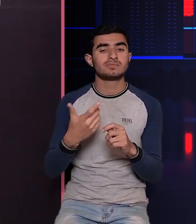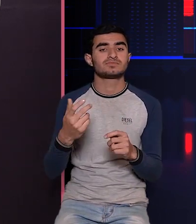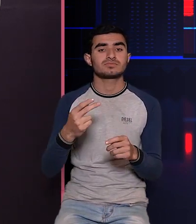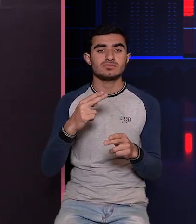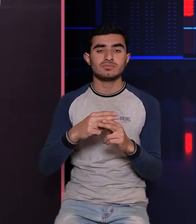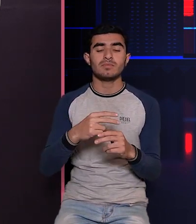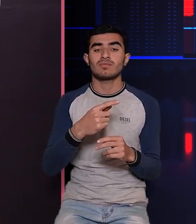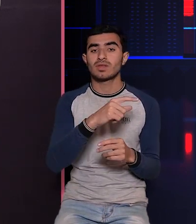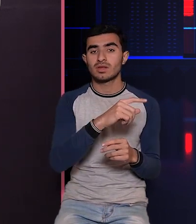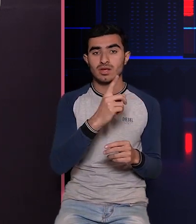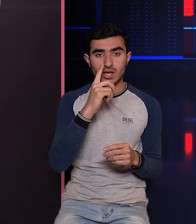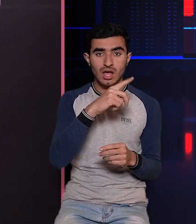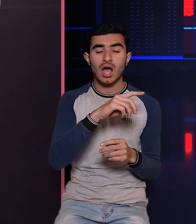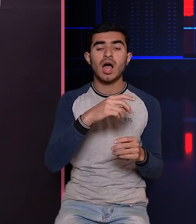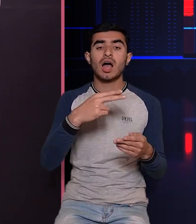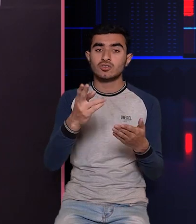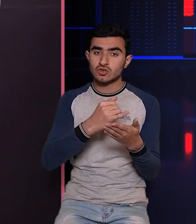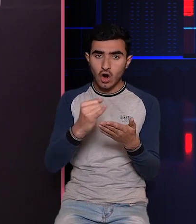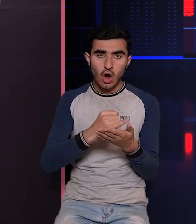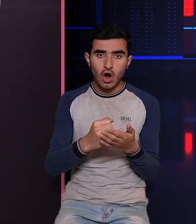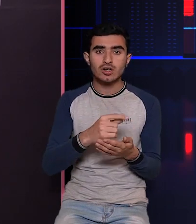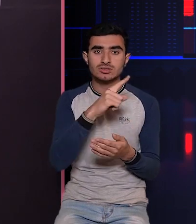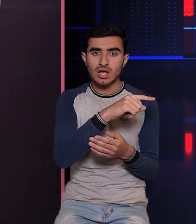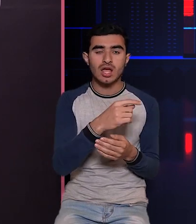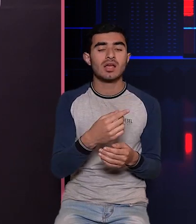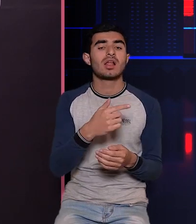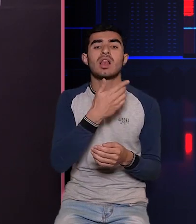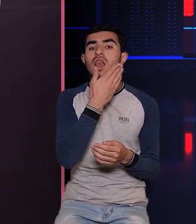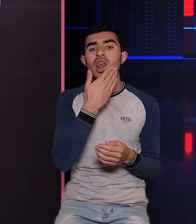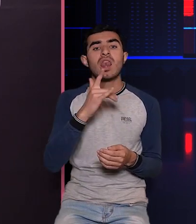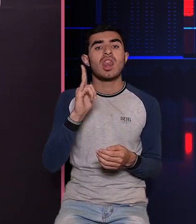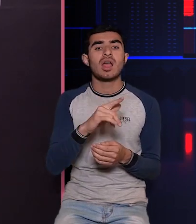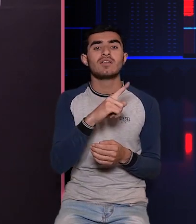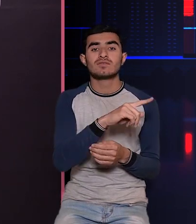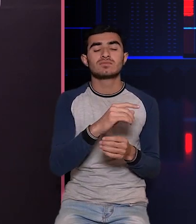She was following Ulugh Beg, this philosopher,